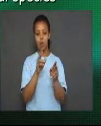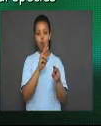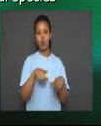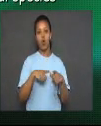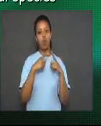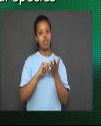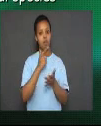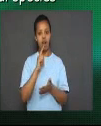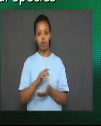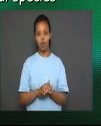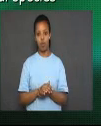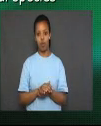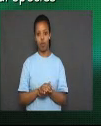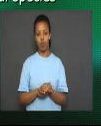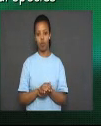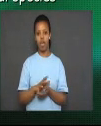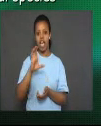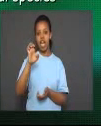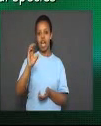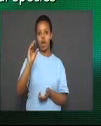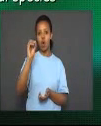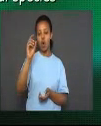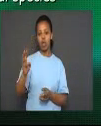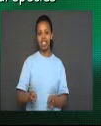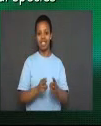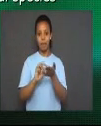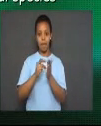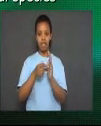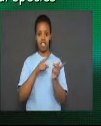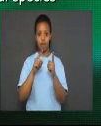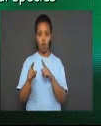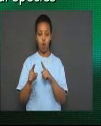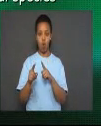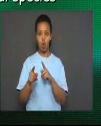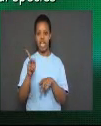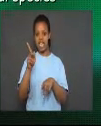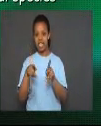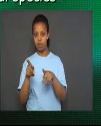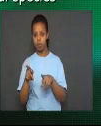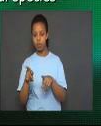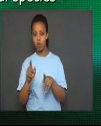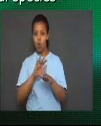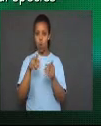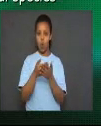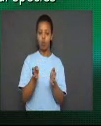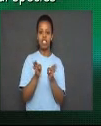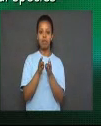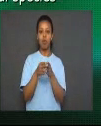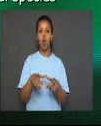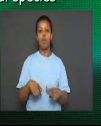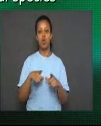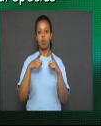The term ecosystem describes the community together with the physical